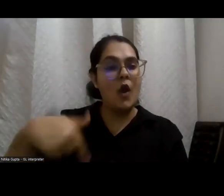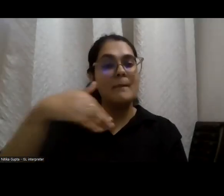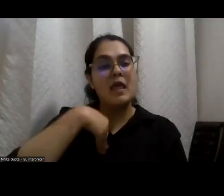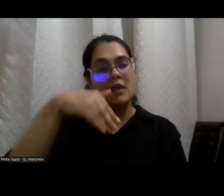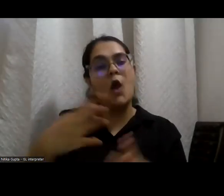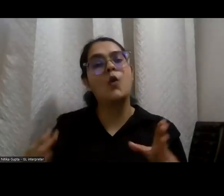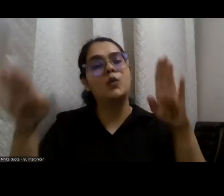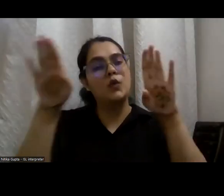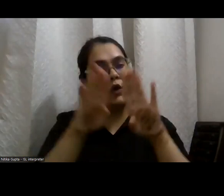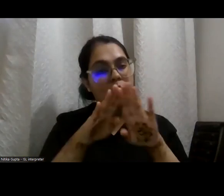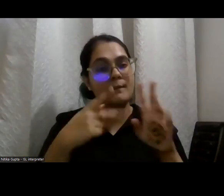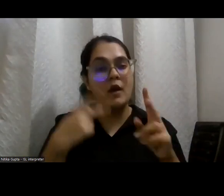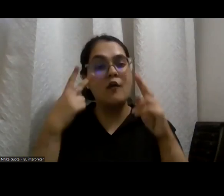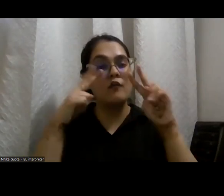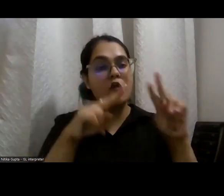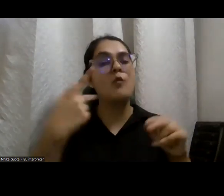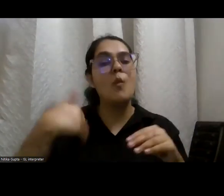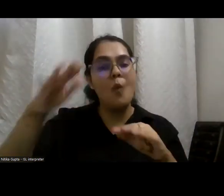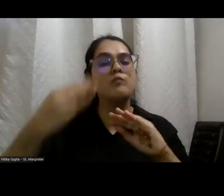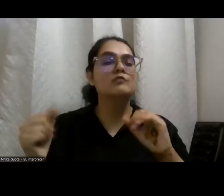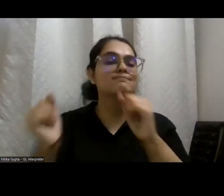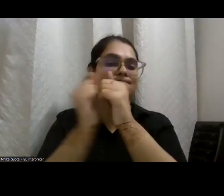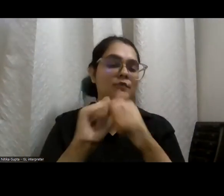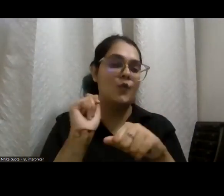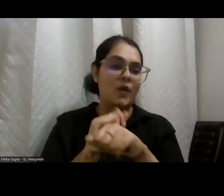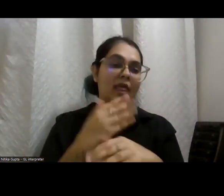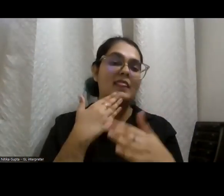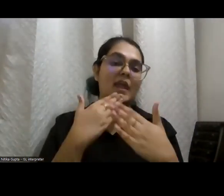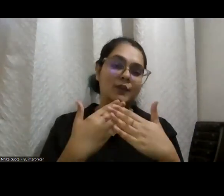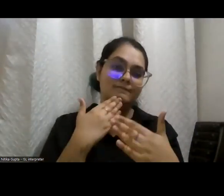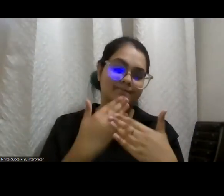the session and looking forward to future collaborations. Thank you